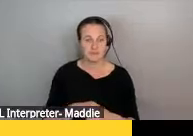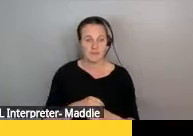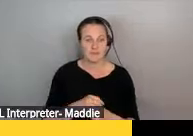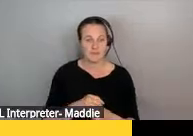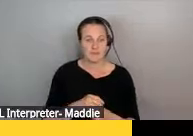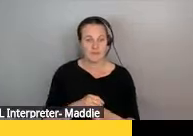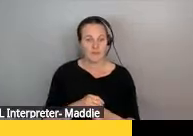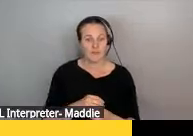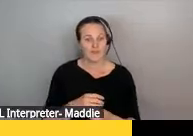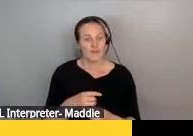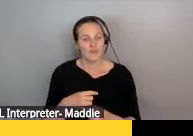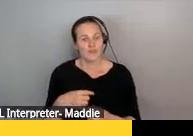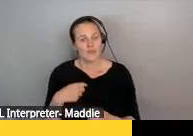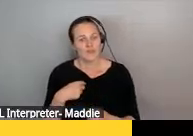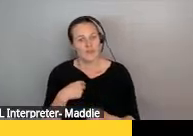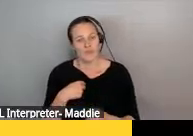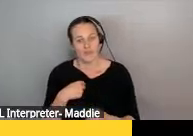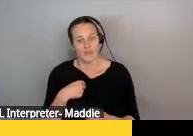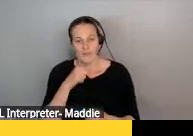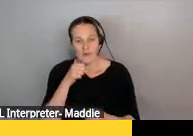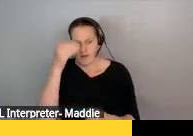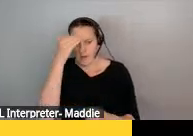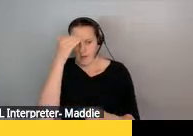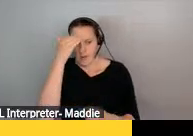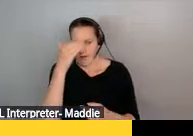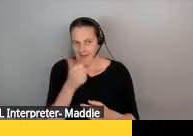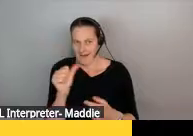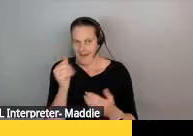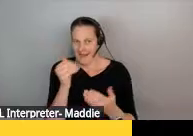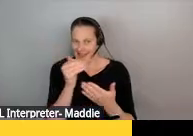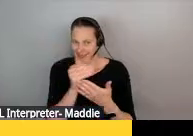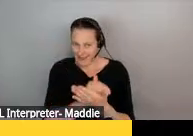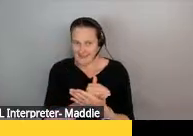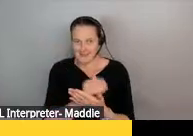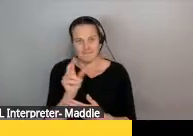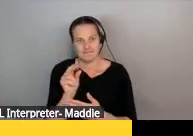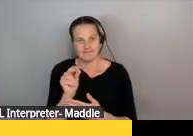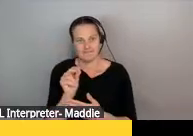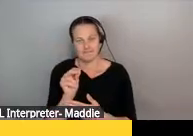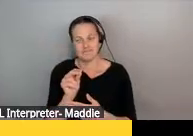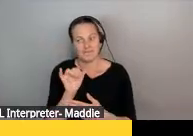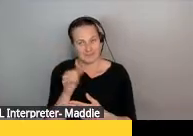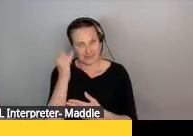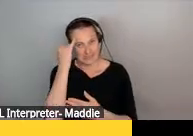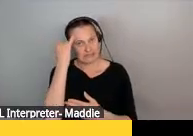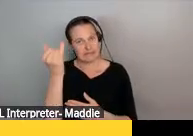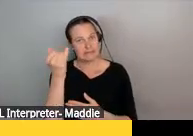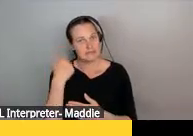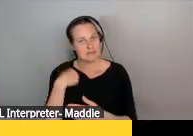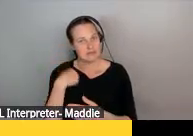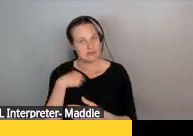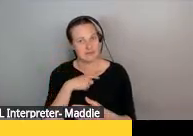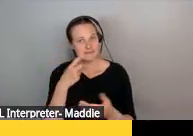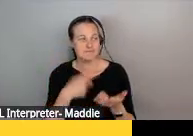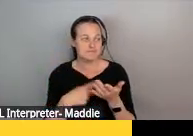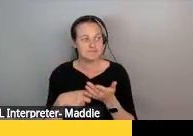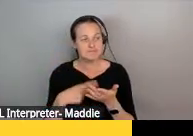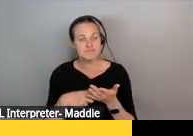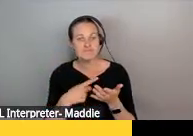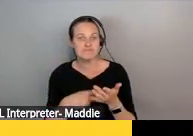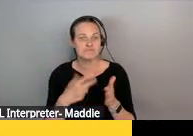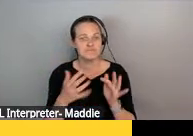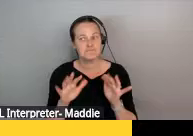I'm not aware of them. I think that this is definitely an idea that has been floated in a couple of different